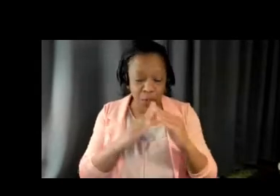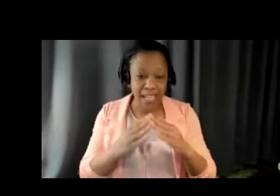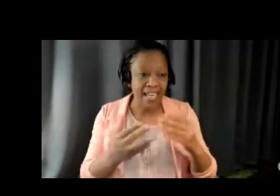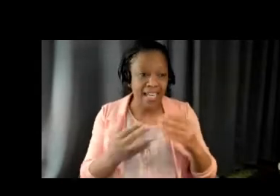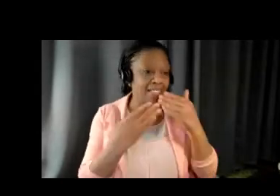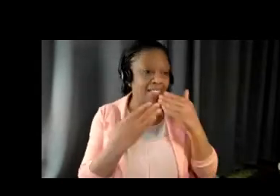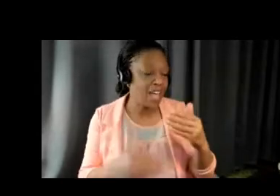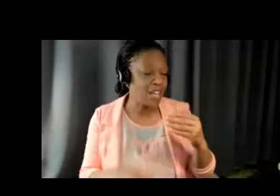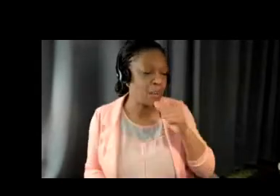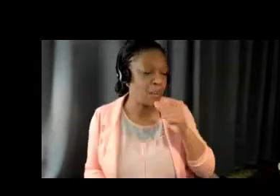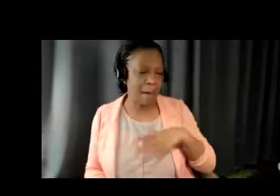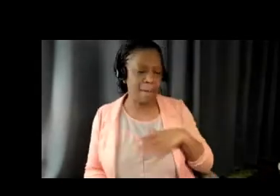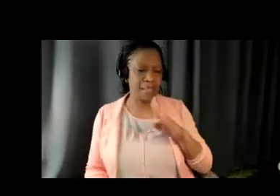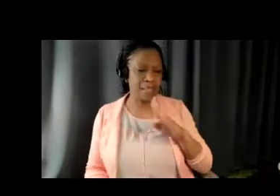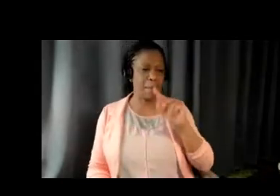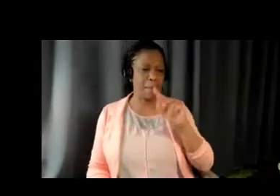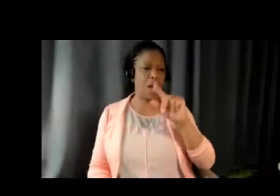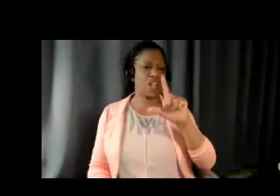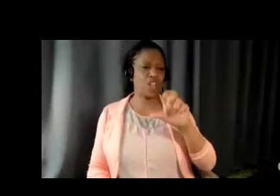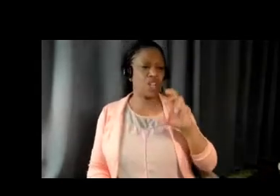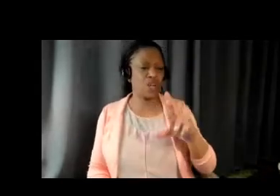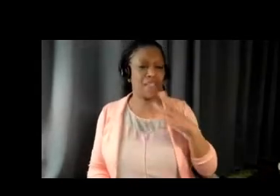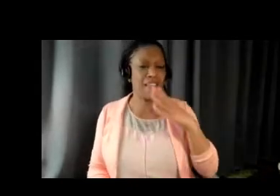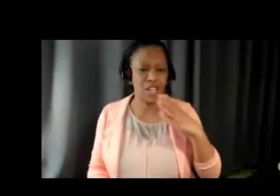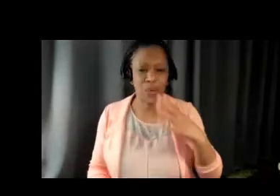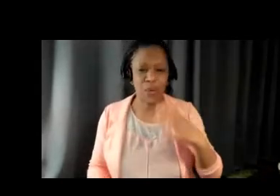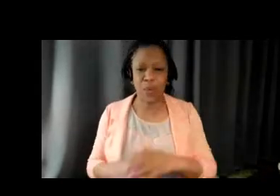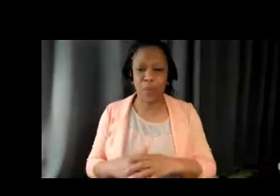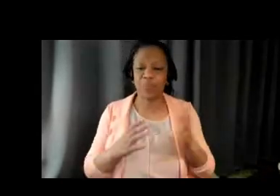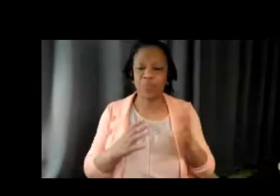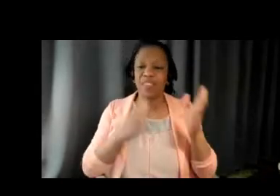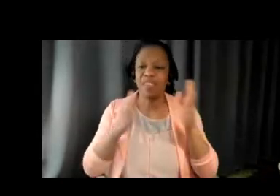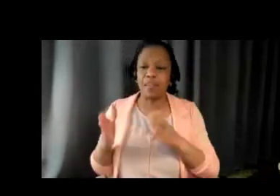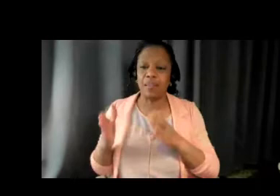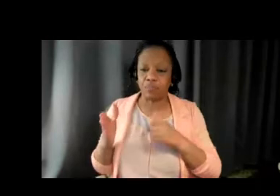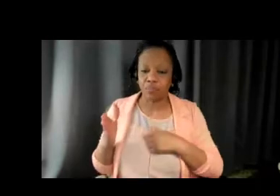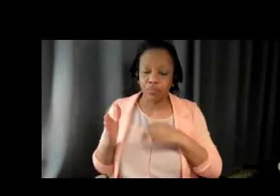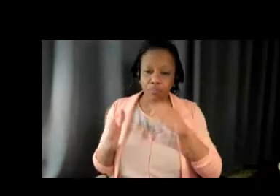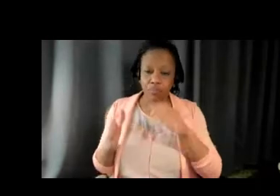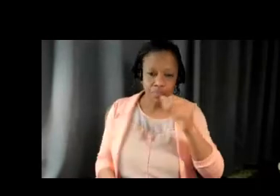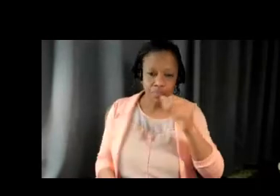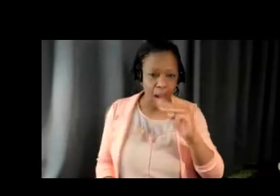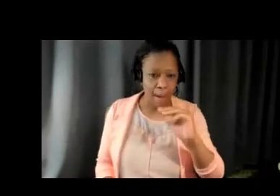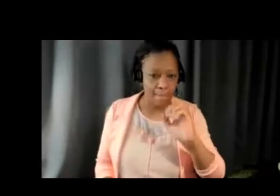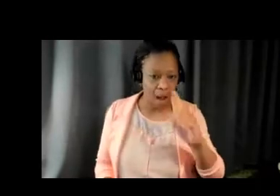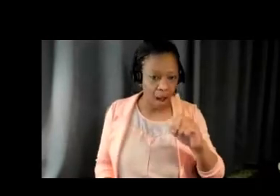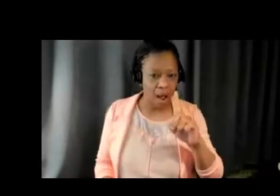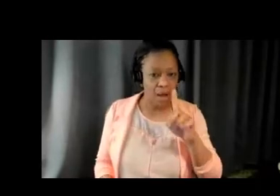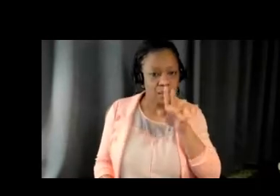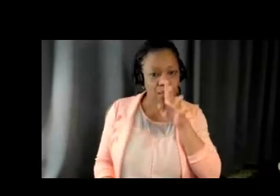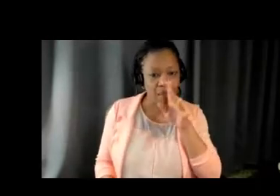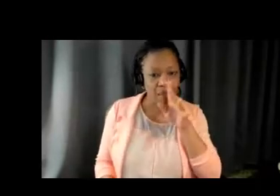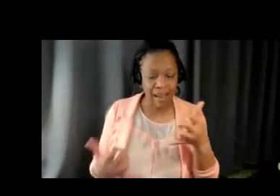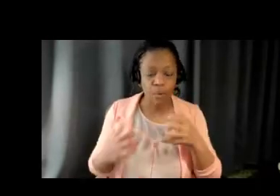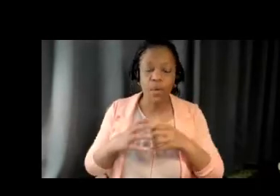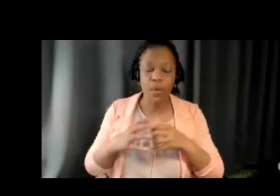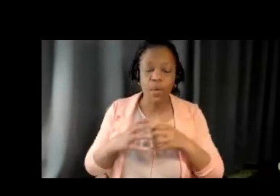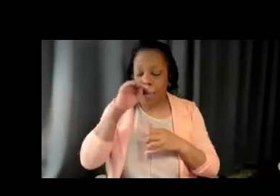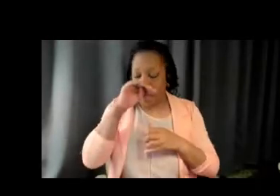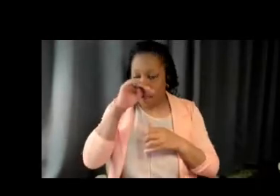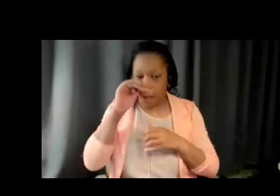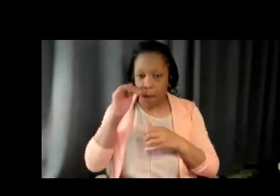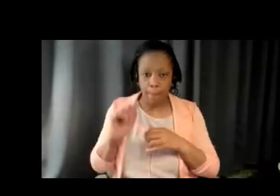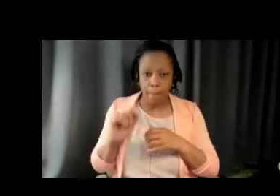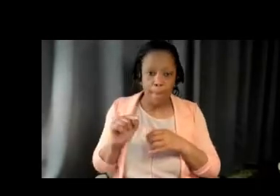So that our food and wellness center, which houses the pantry, is right across the street from this fresh market at 63rd and